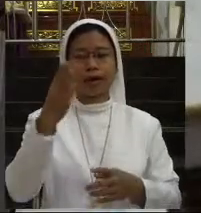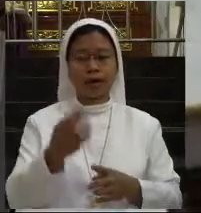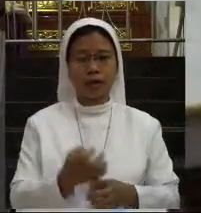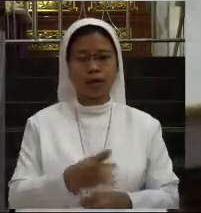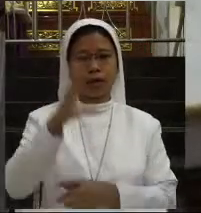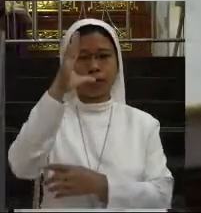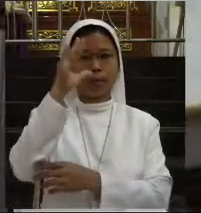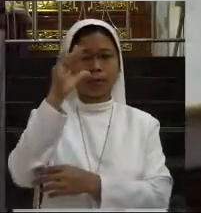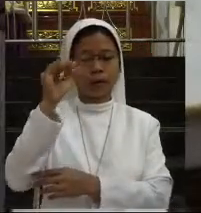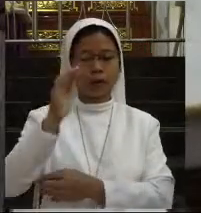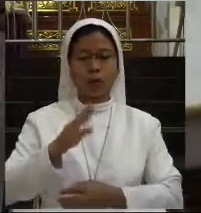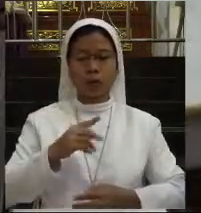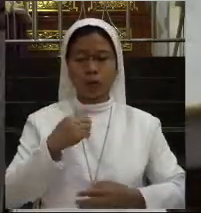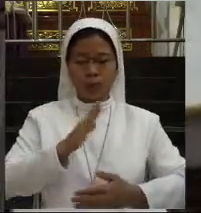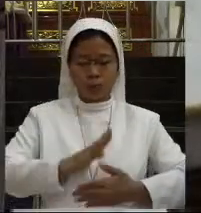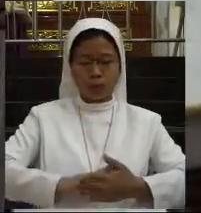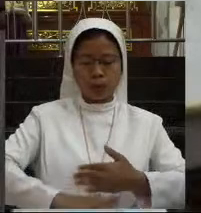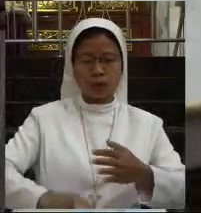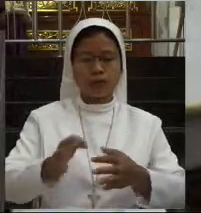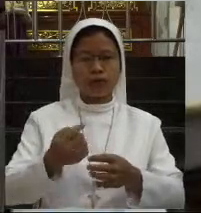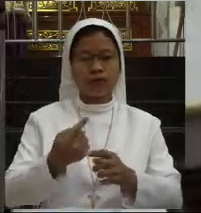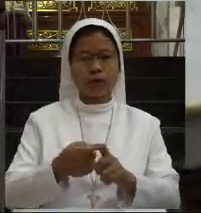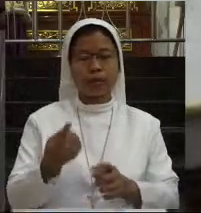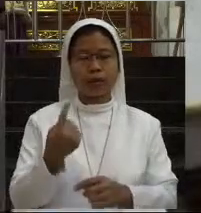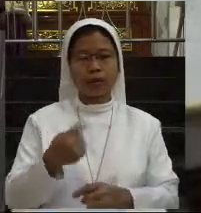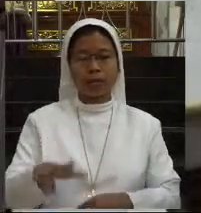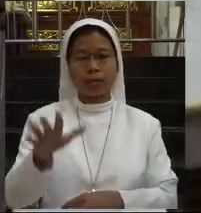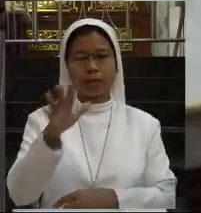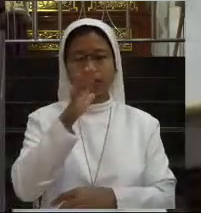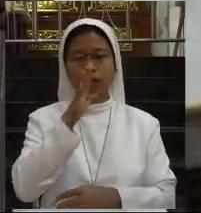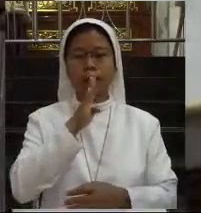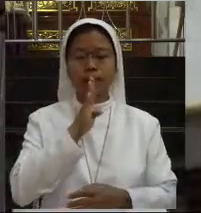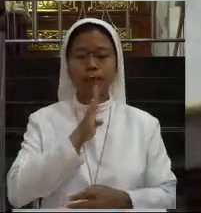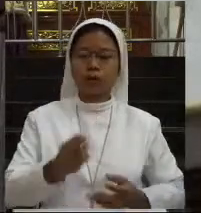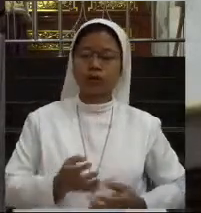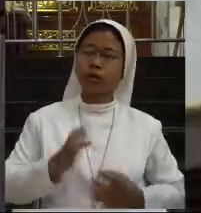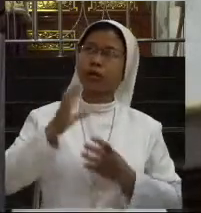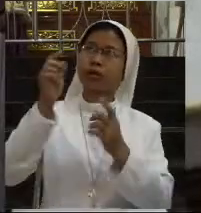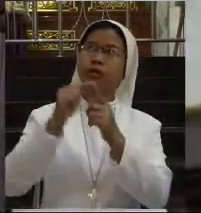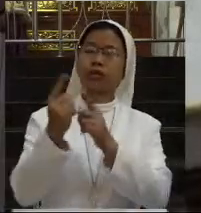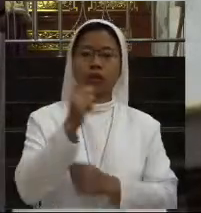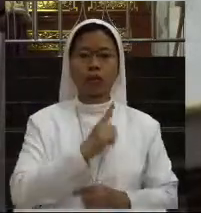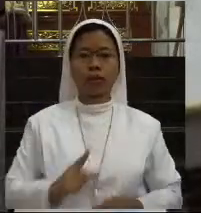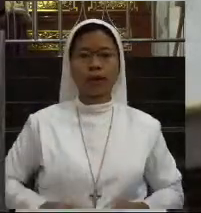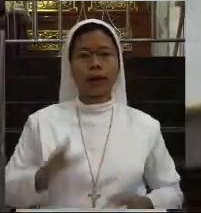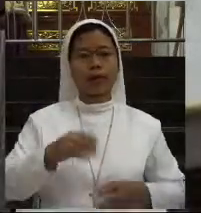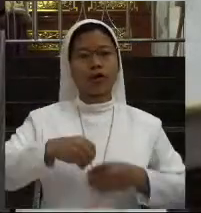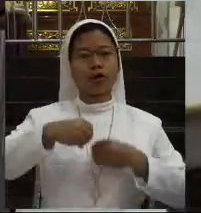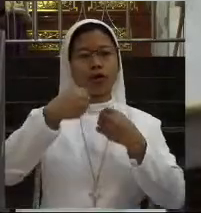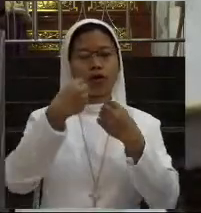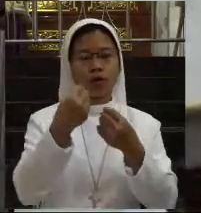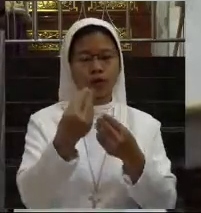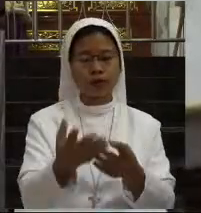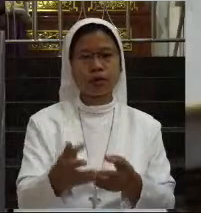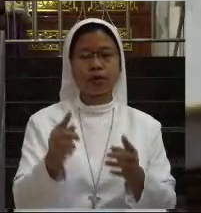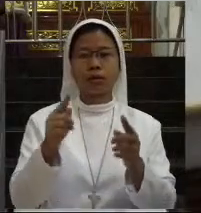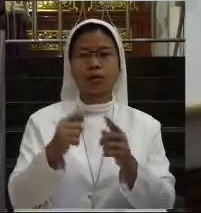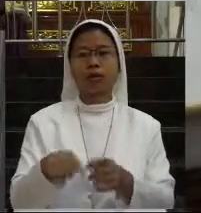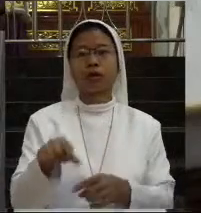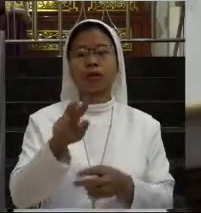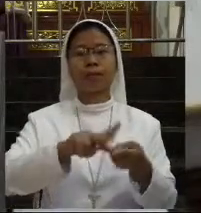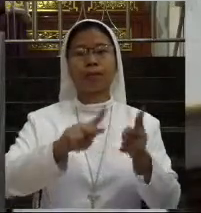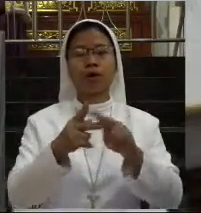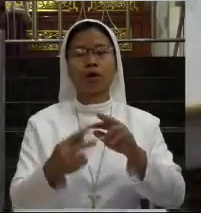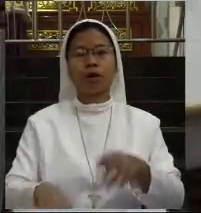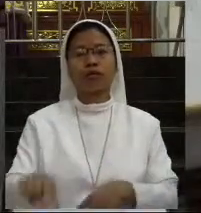that opens the womb shall be consecrated to the Lord, and to offer the sacrifice of a pair of turtle doves